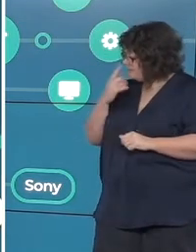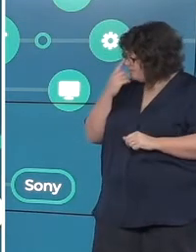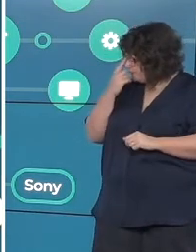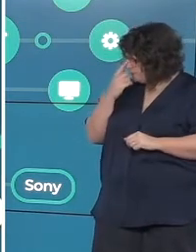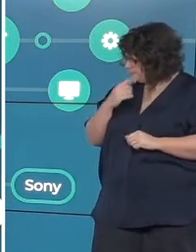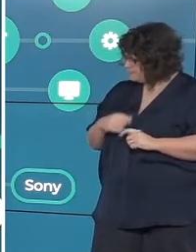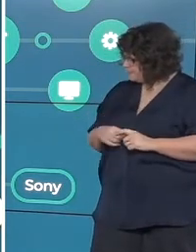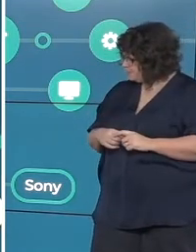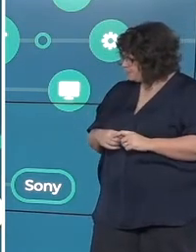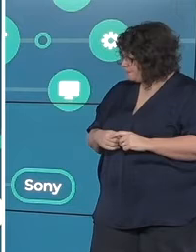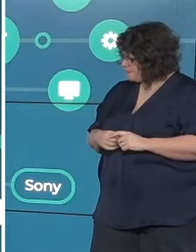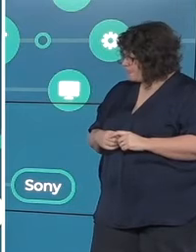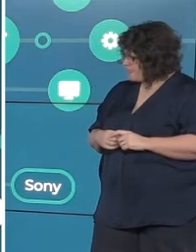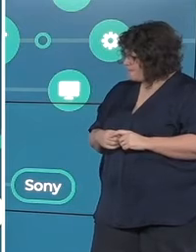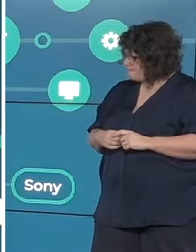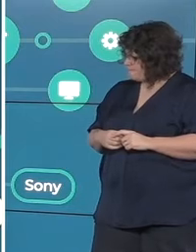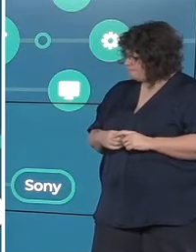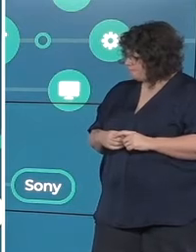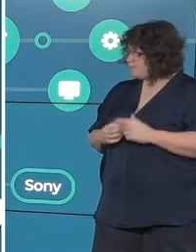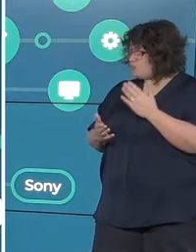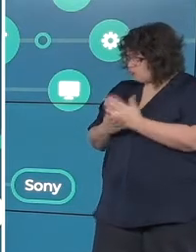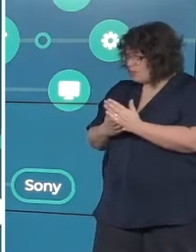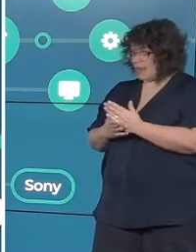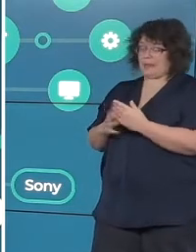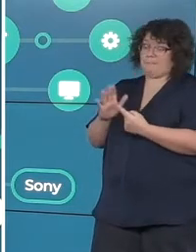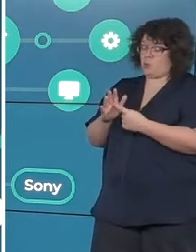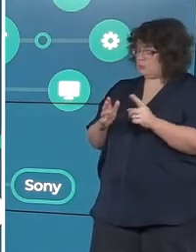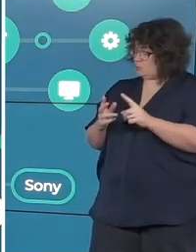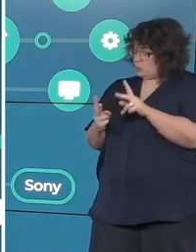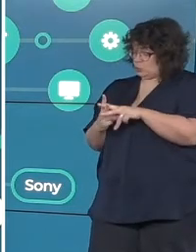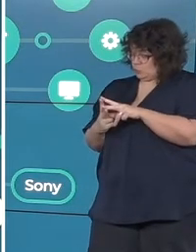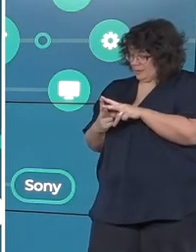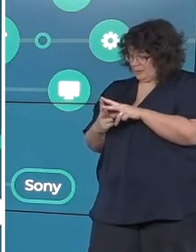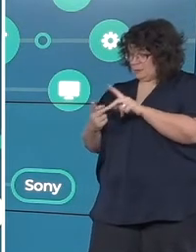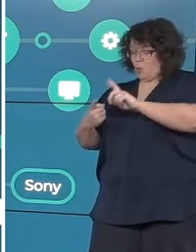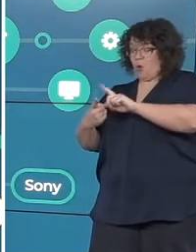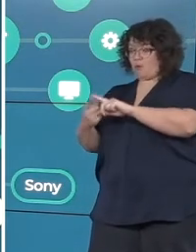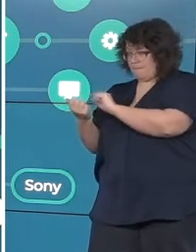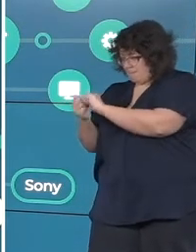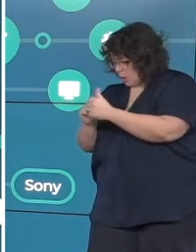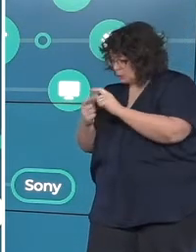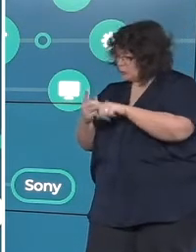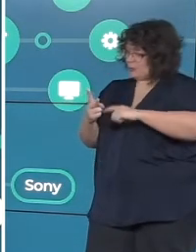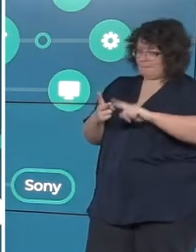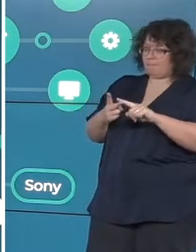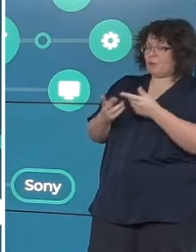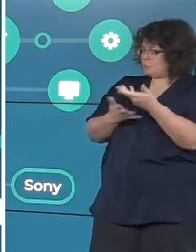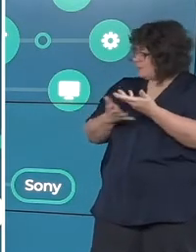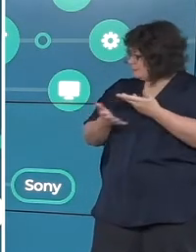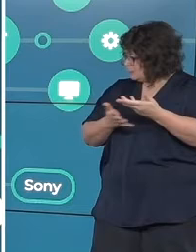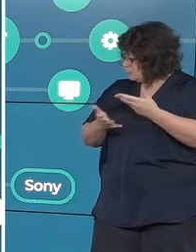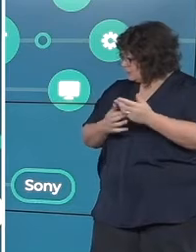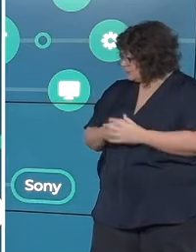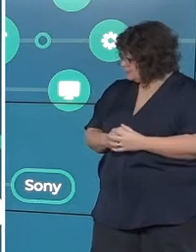story that hit home a few weeks back that I had was, we got a complaint from a bank. So a retired